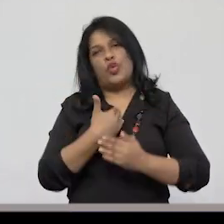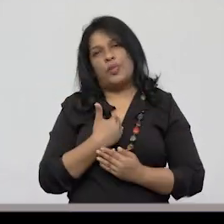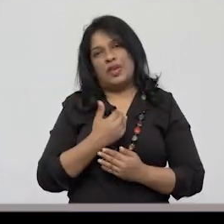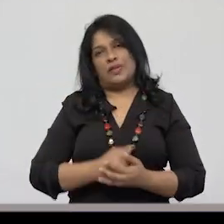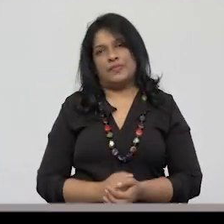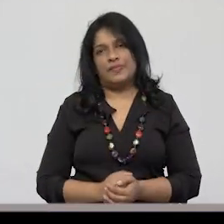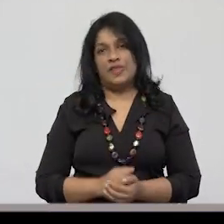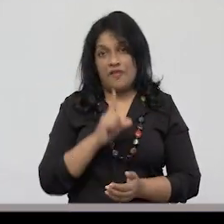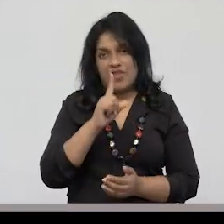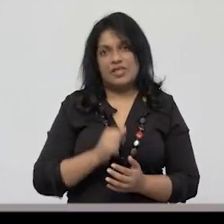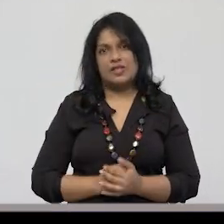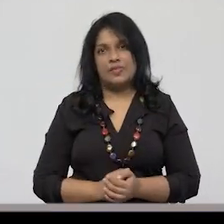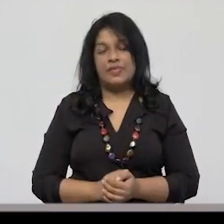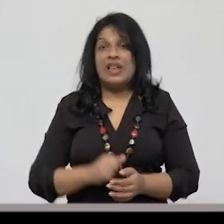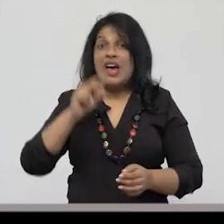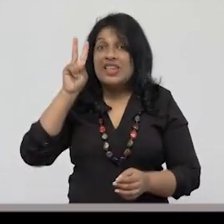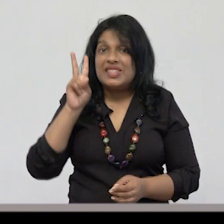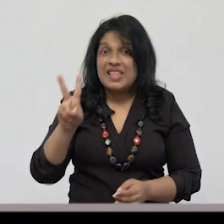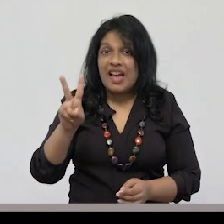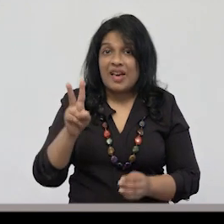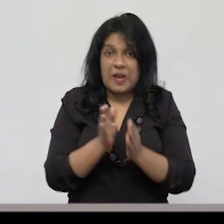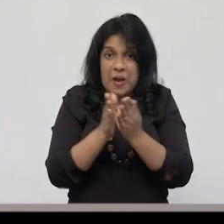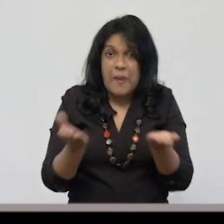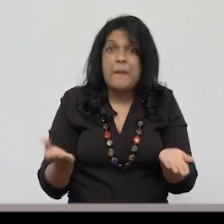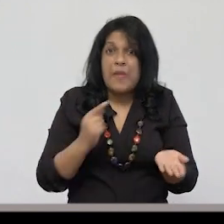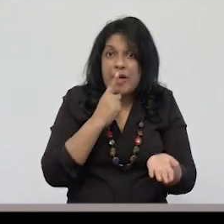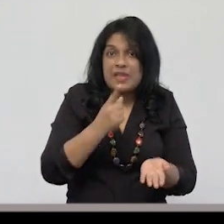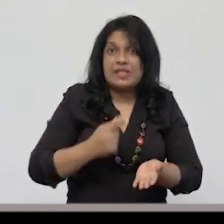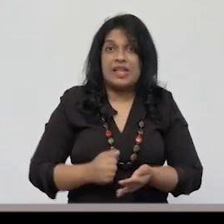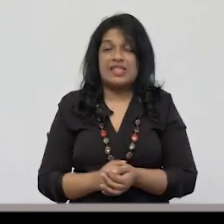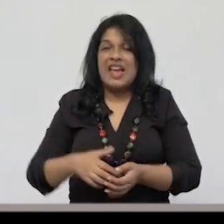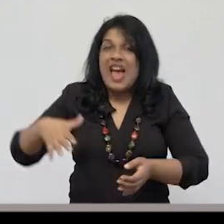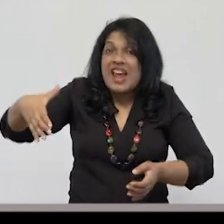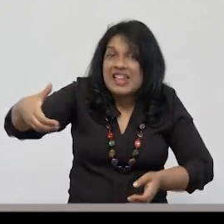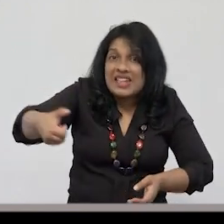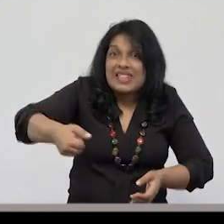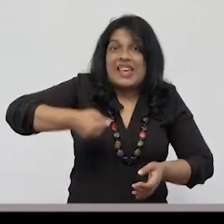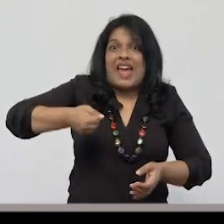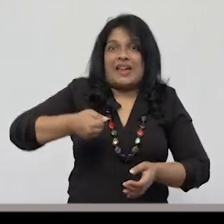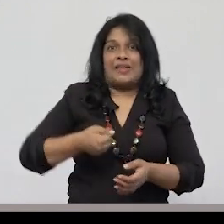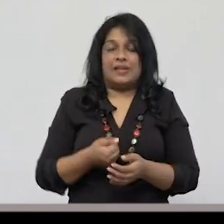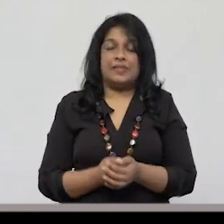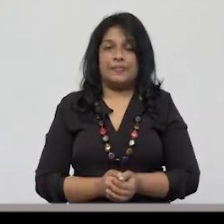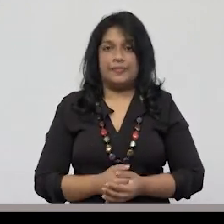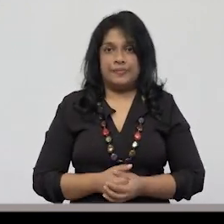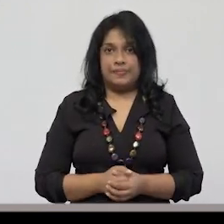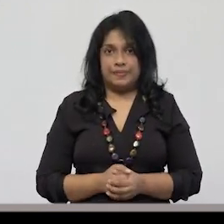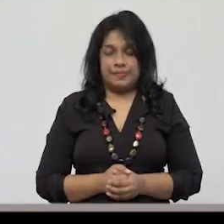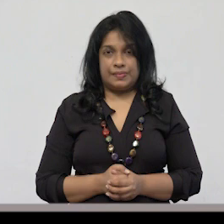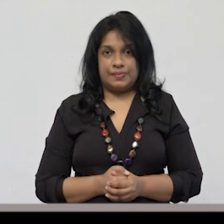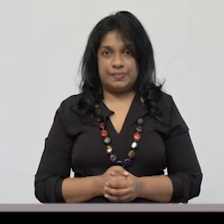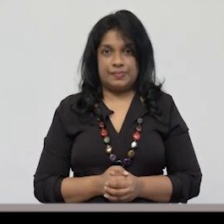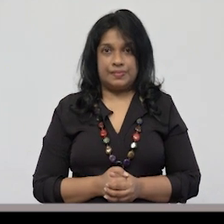take his yoke. Take his yoke. Let's read 11:29. Take my yoke upon